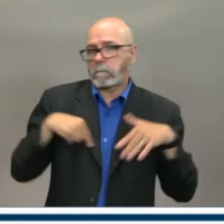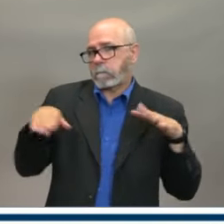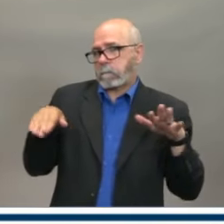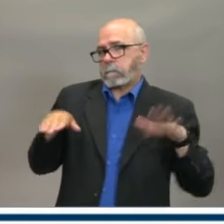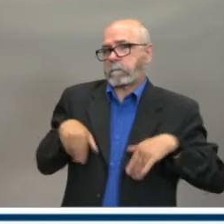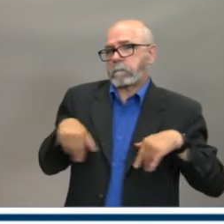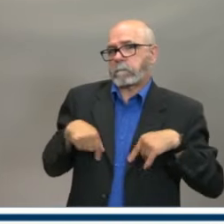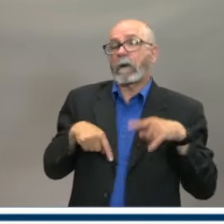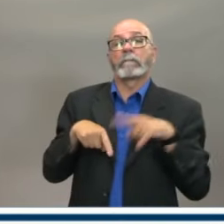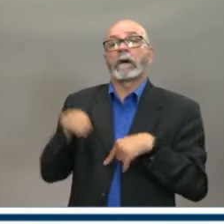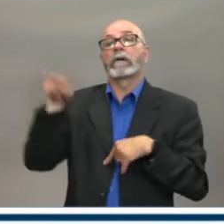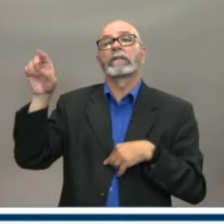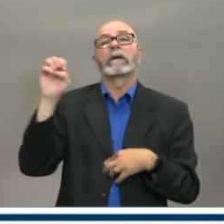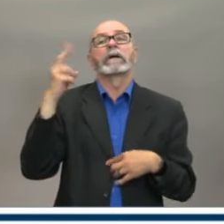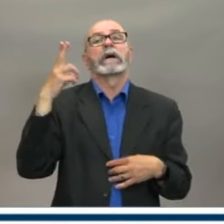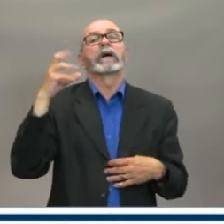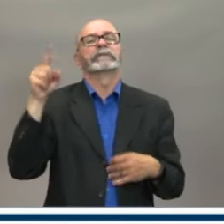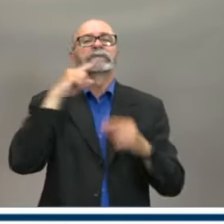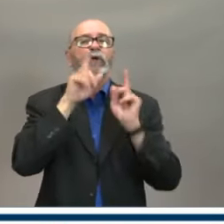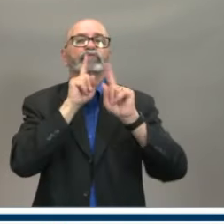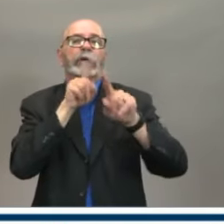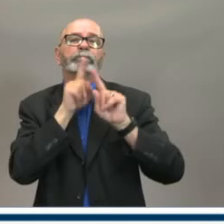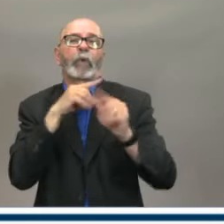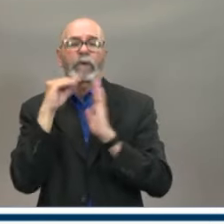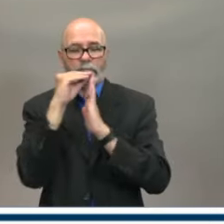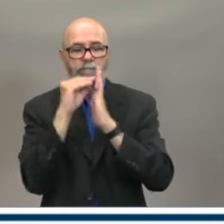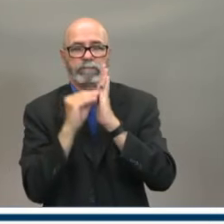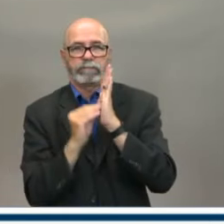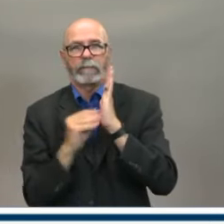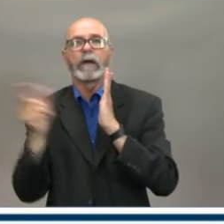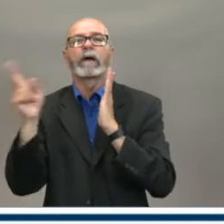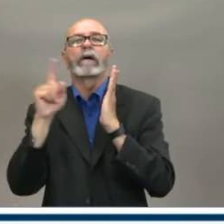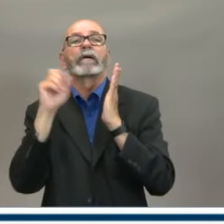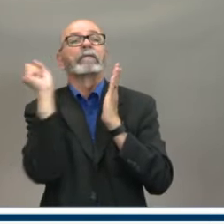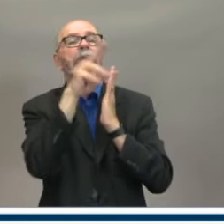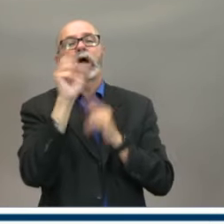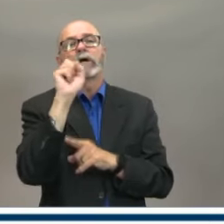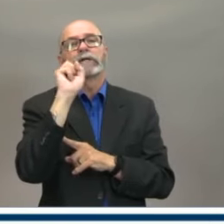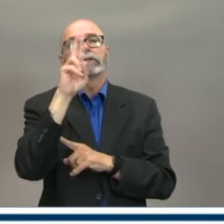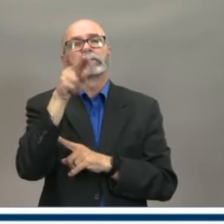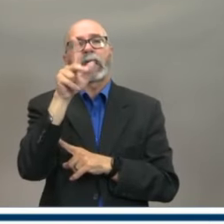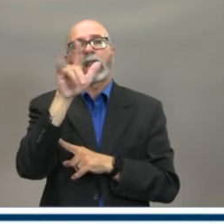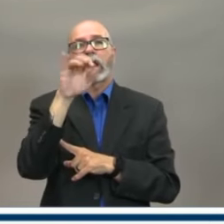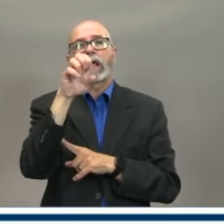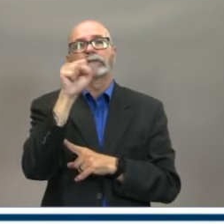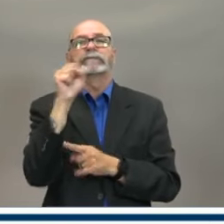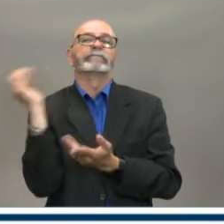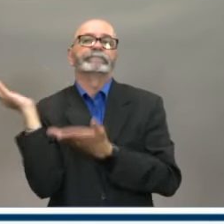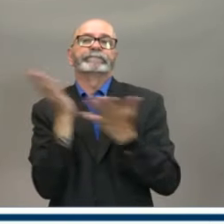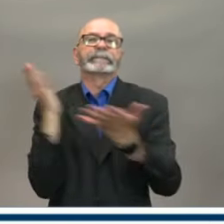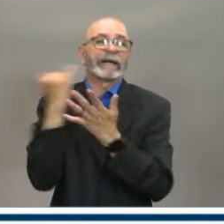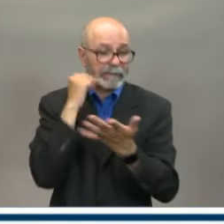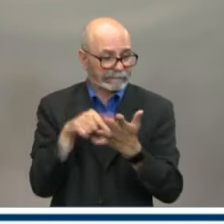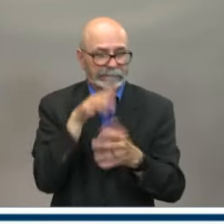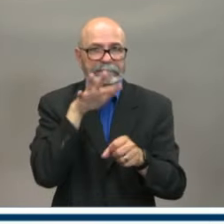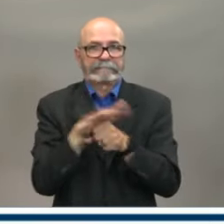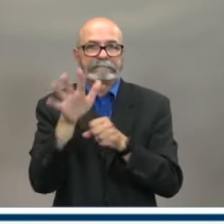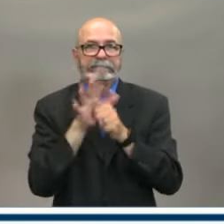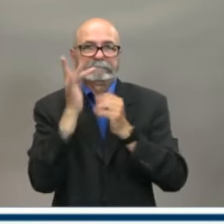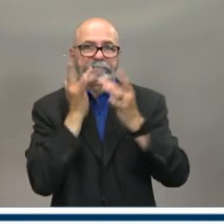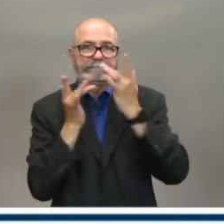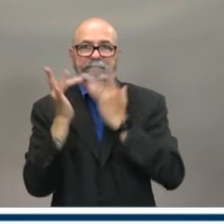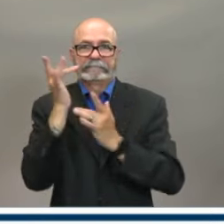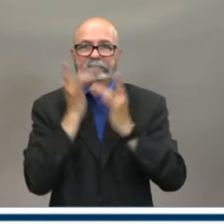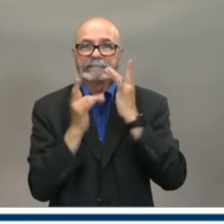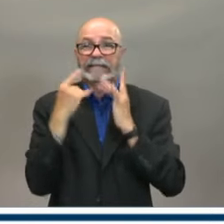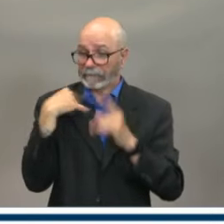read yesterday, that there's their supplier has indicated that there might be a shortage of these. So they're asking people, they are disposable, but